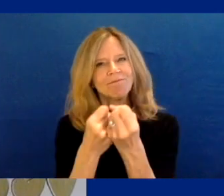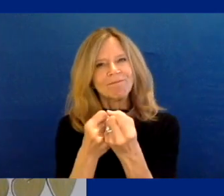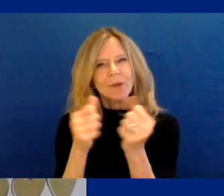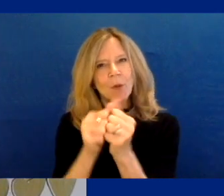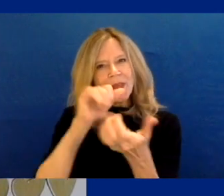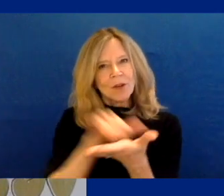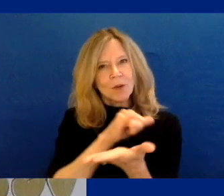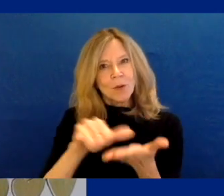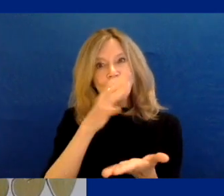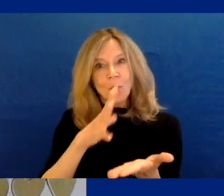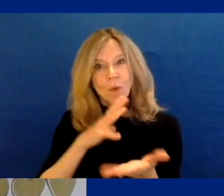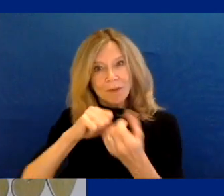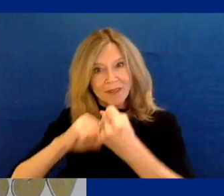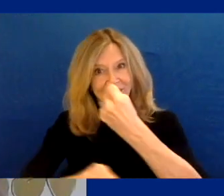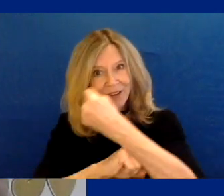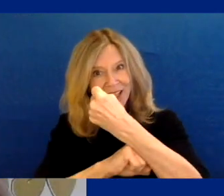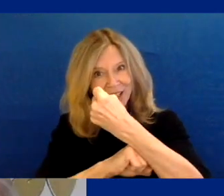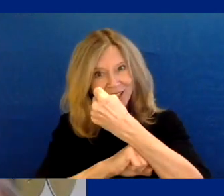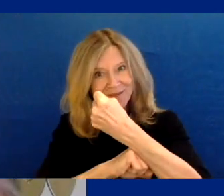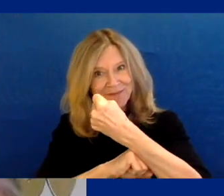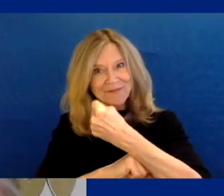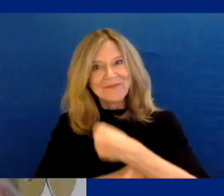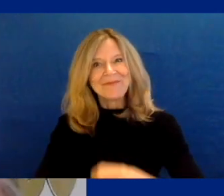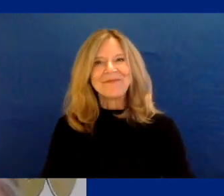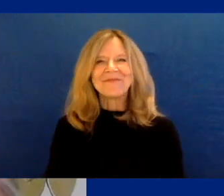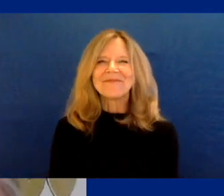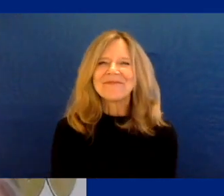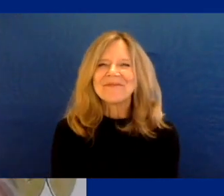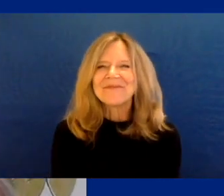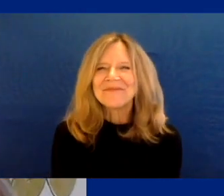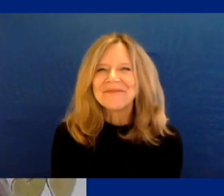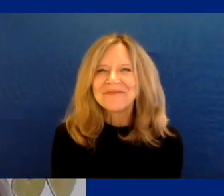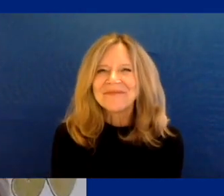standing in solidarity with the New York Women's Foundation.